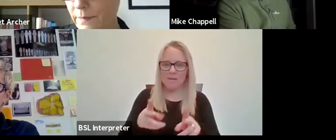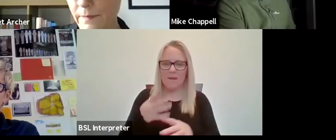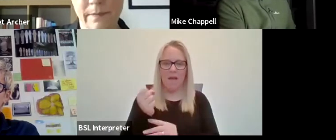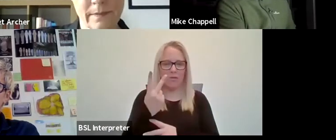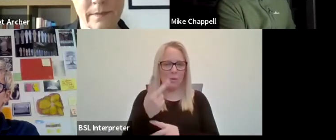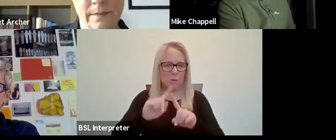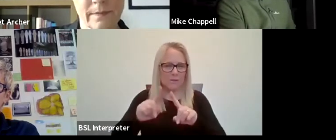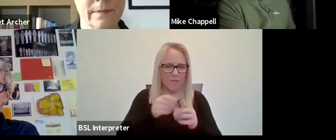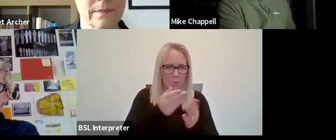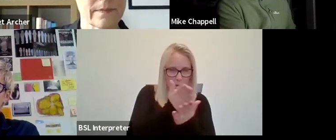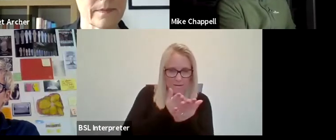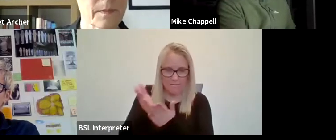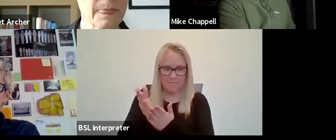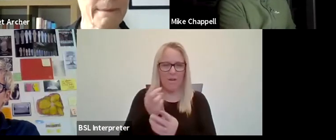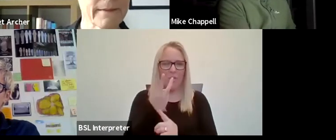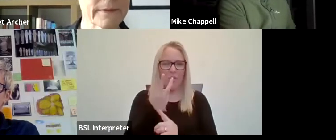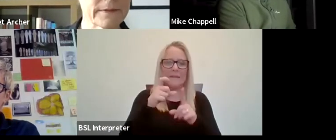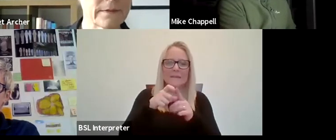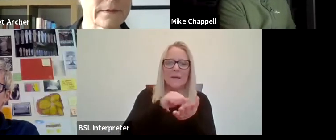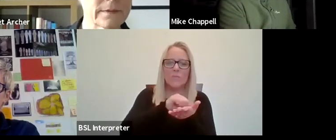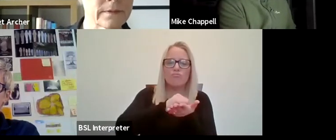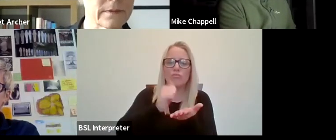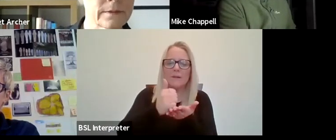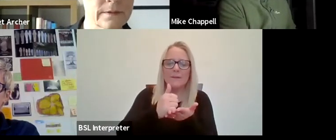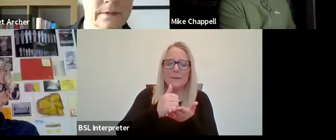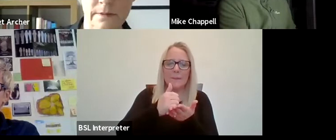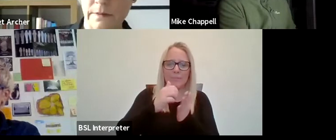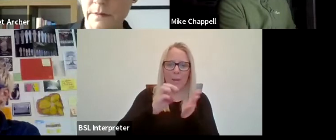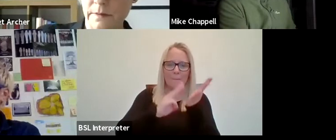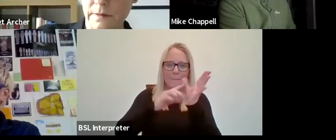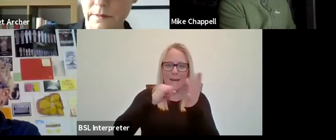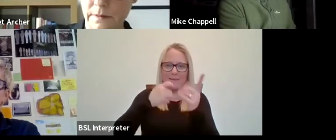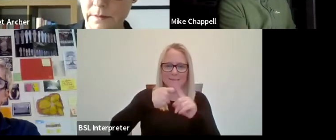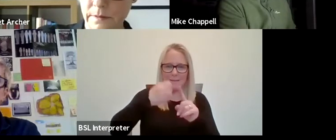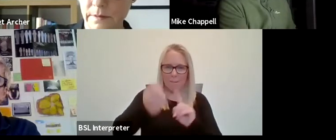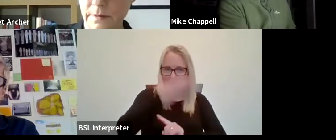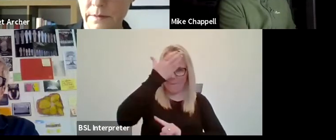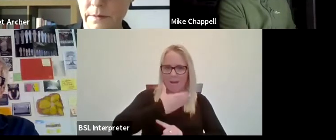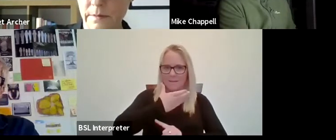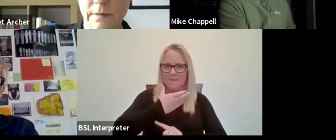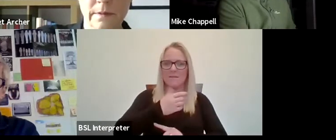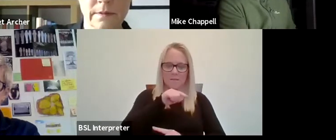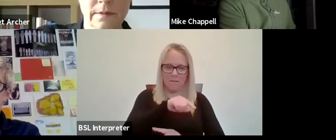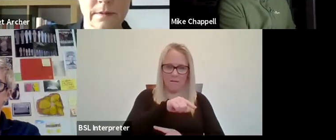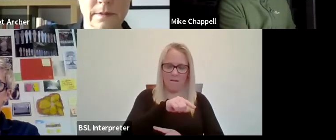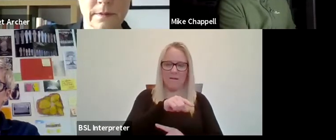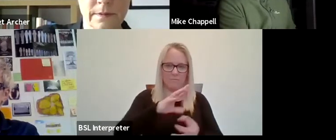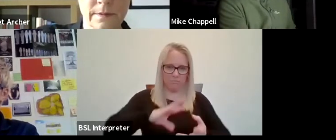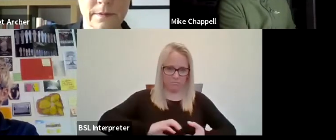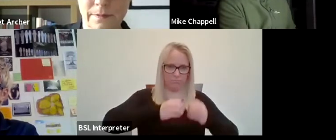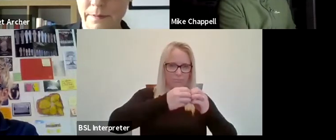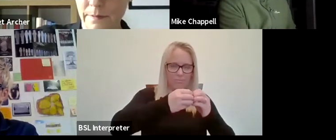printed mask, which I have made from using LiDAR. And then I have retrieved that